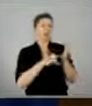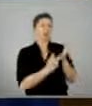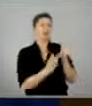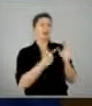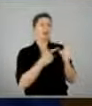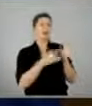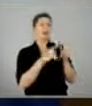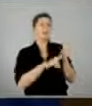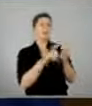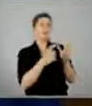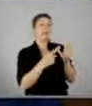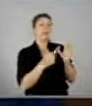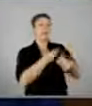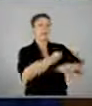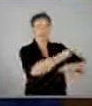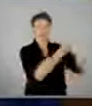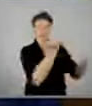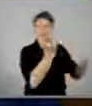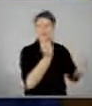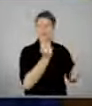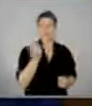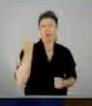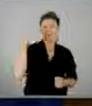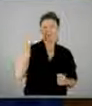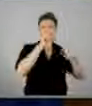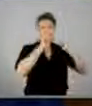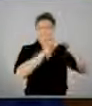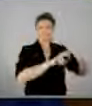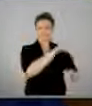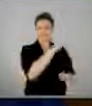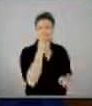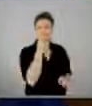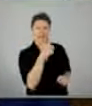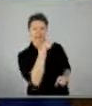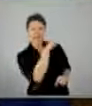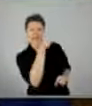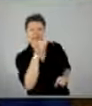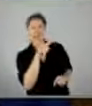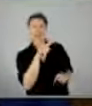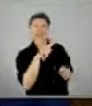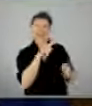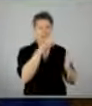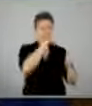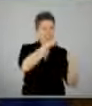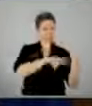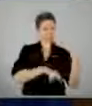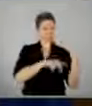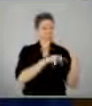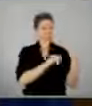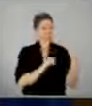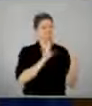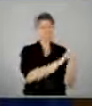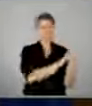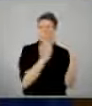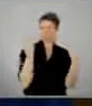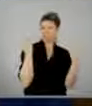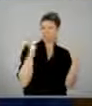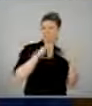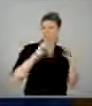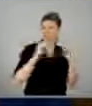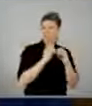the Lancet Journal said very recently in an article published on the 3rd of February